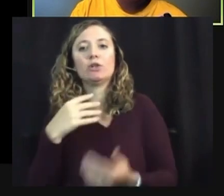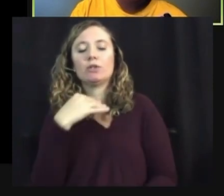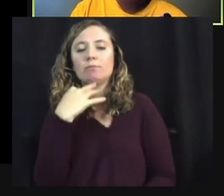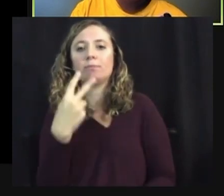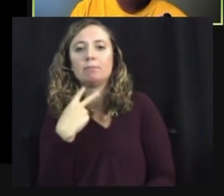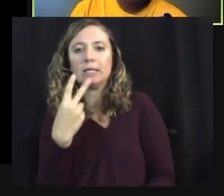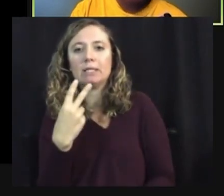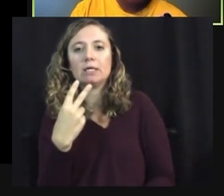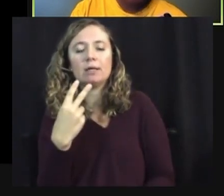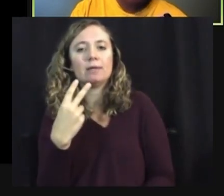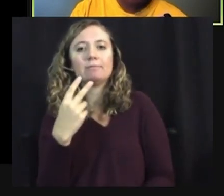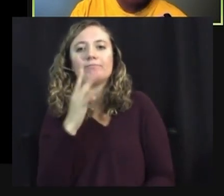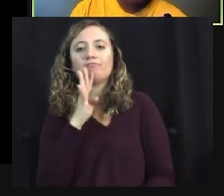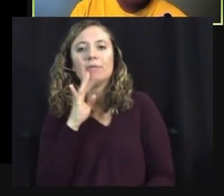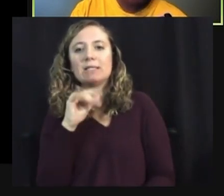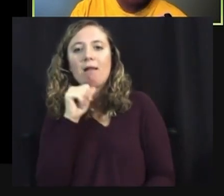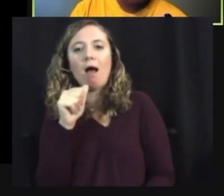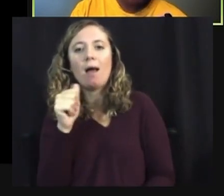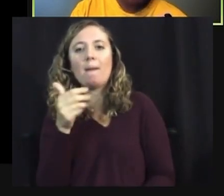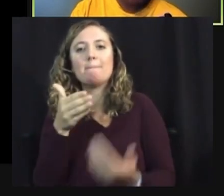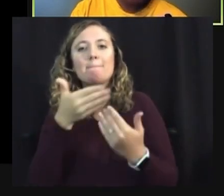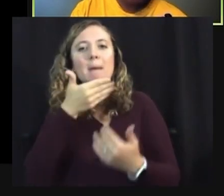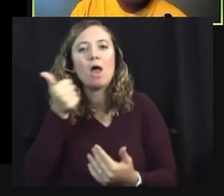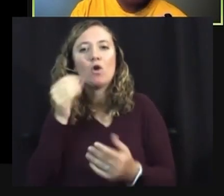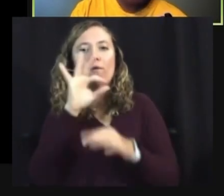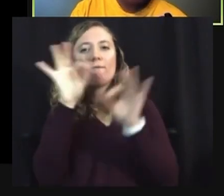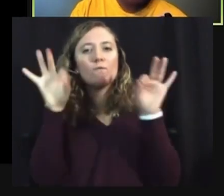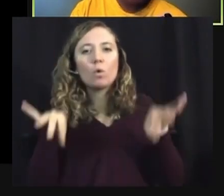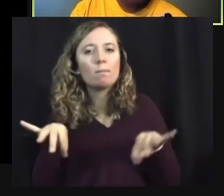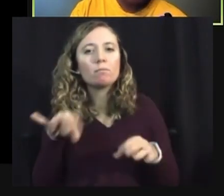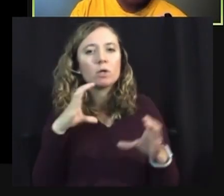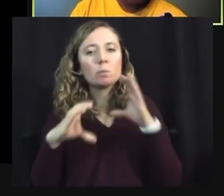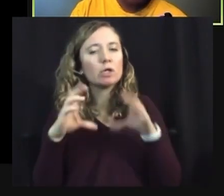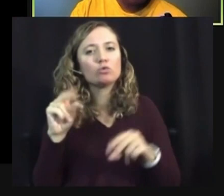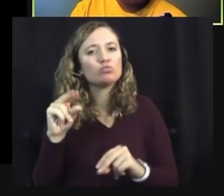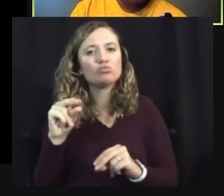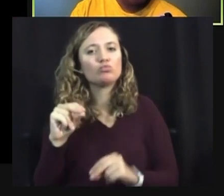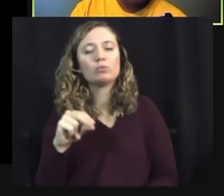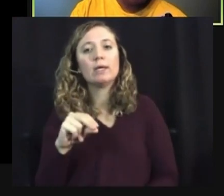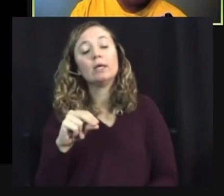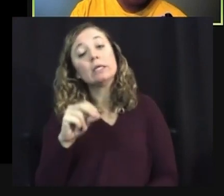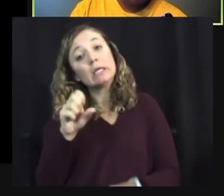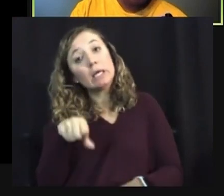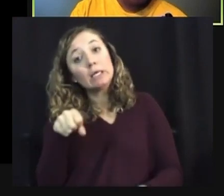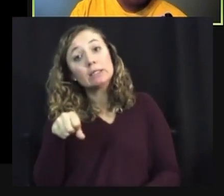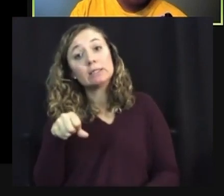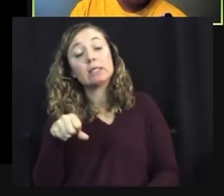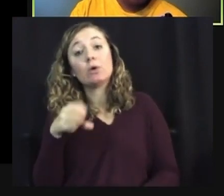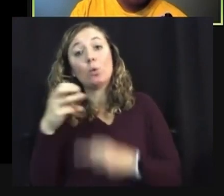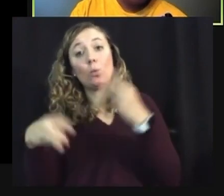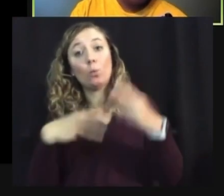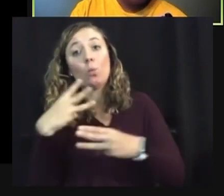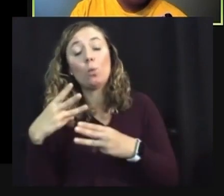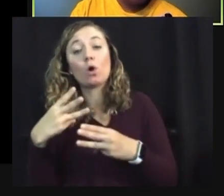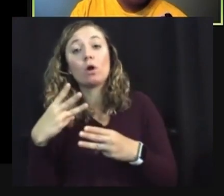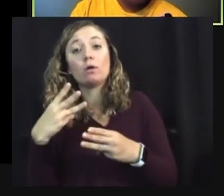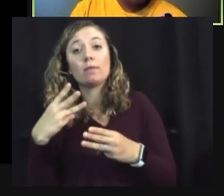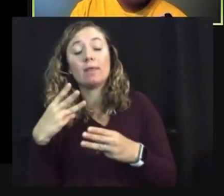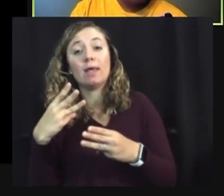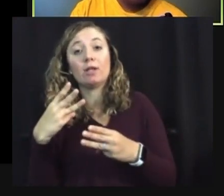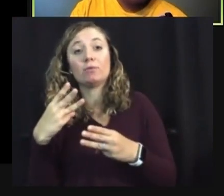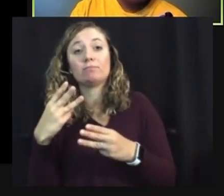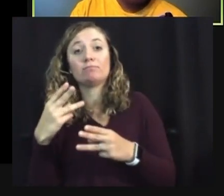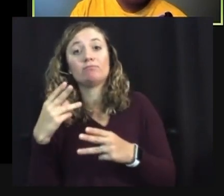of communication than others. Yes, it is more convenient in a world that places its value as